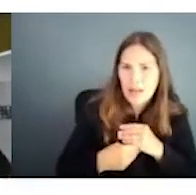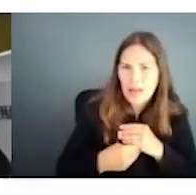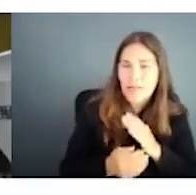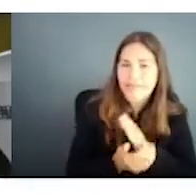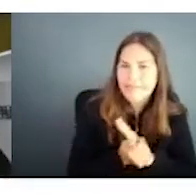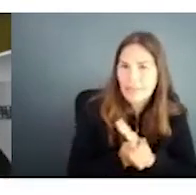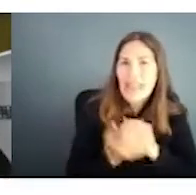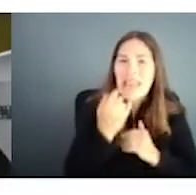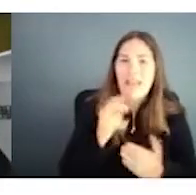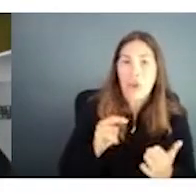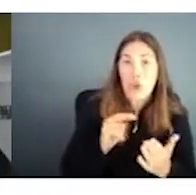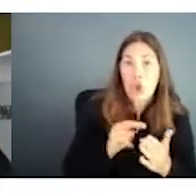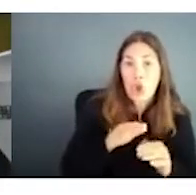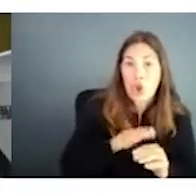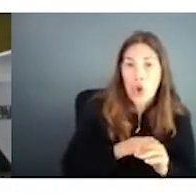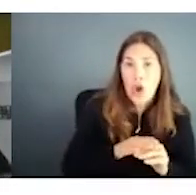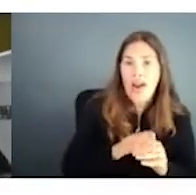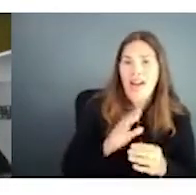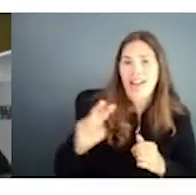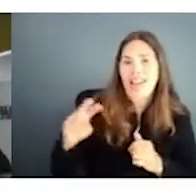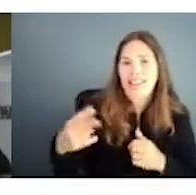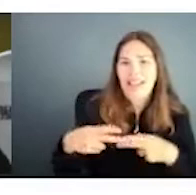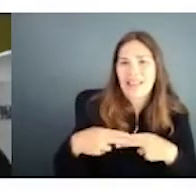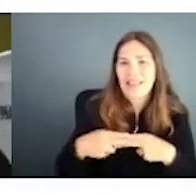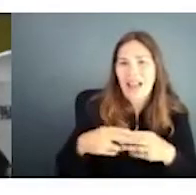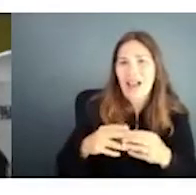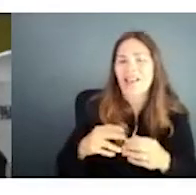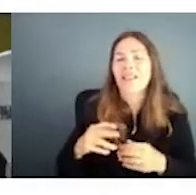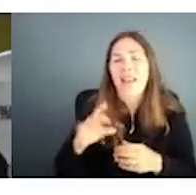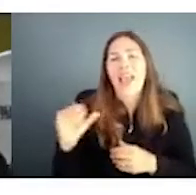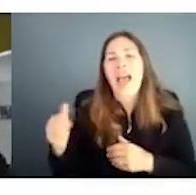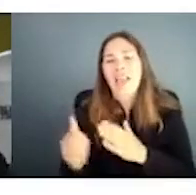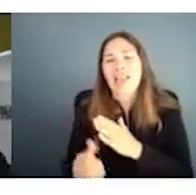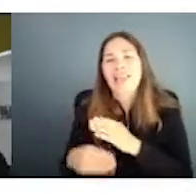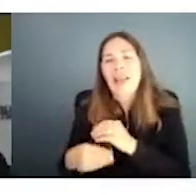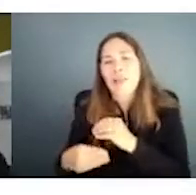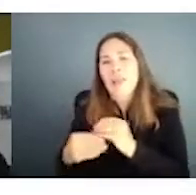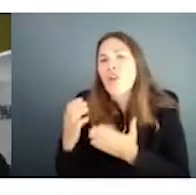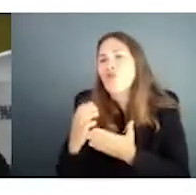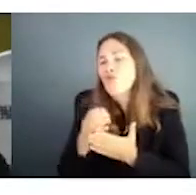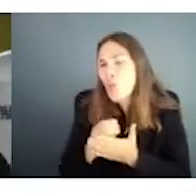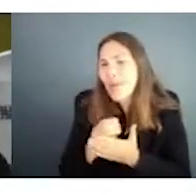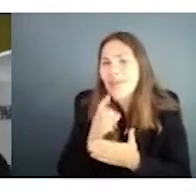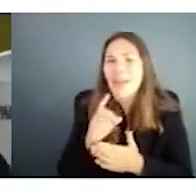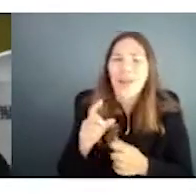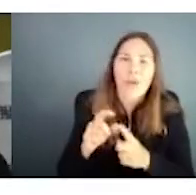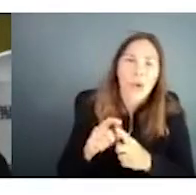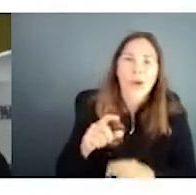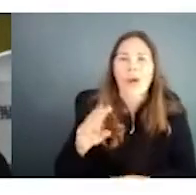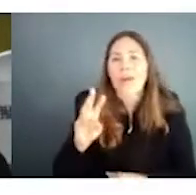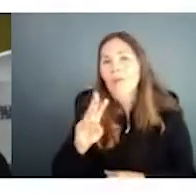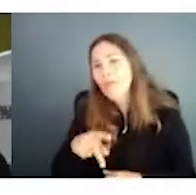on the second slide, other supplemental courses right now are Word and PowerPoint, career